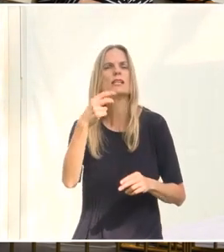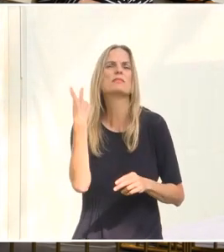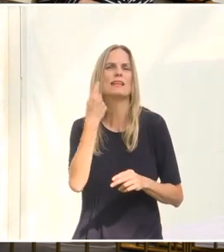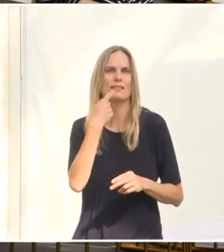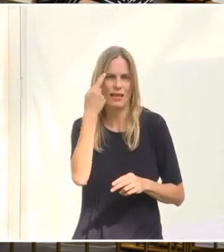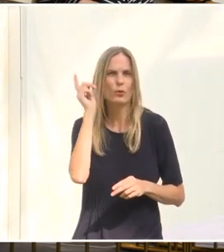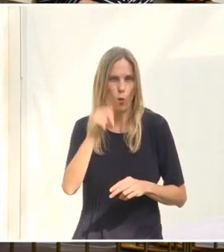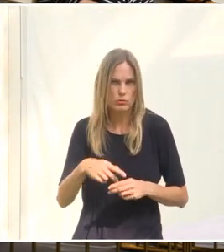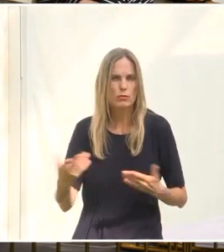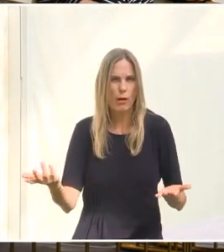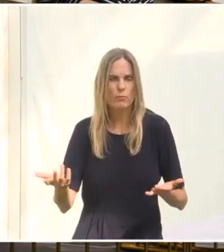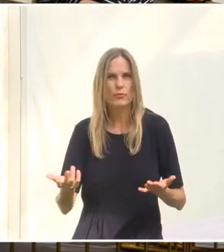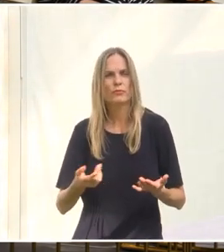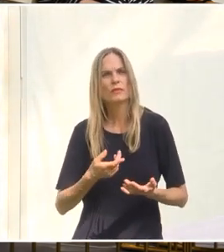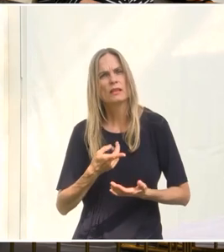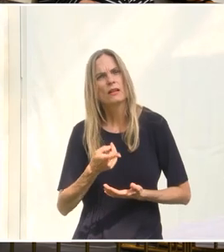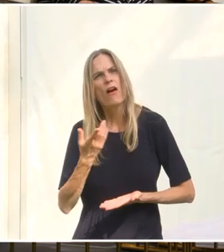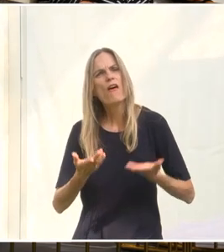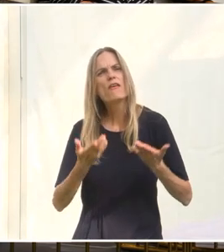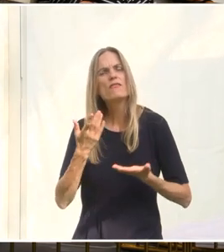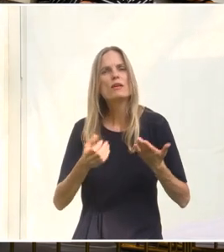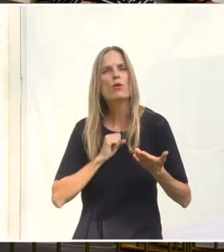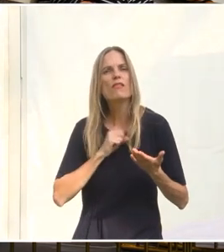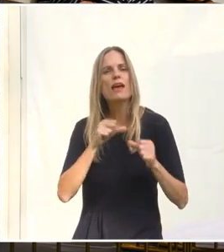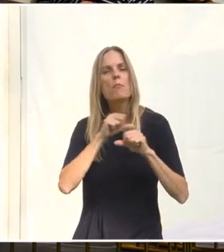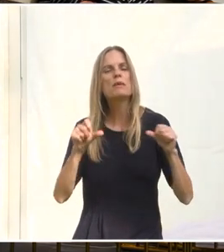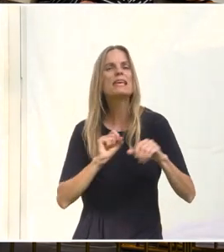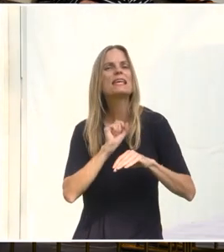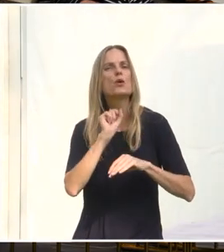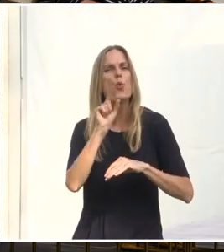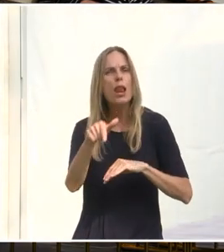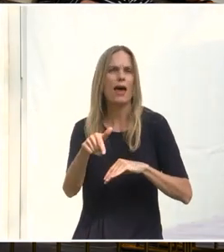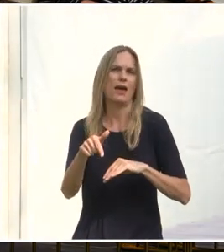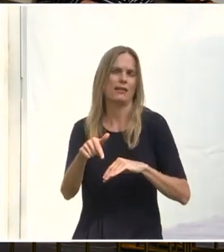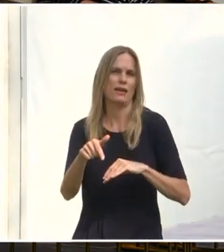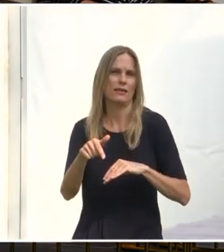Maybe a like a cross-border